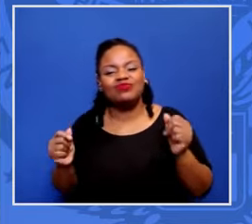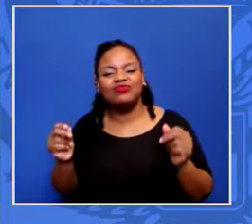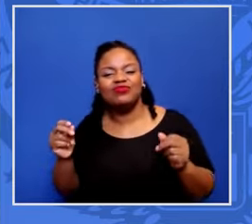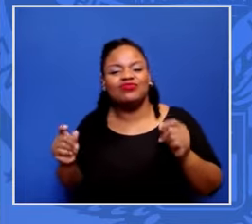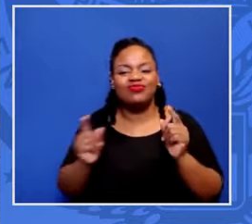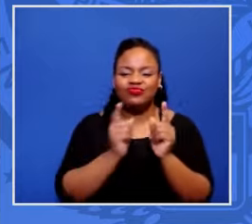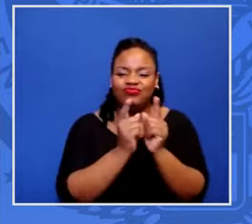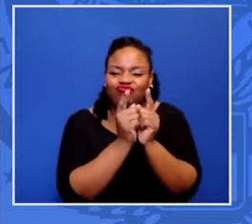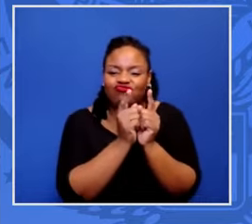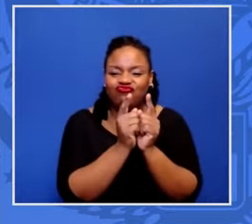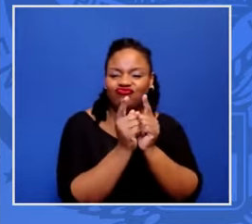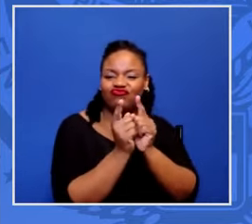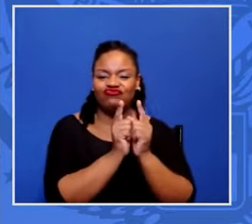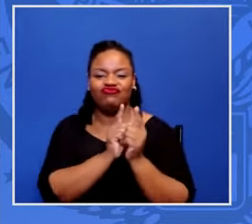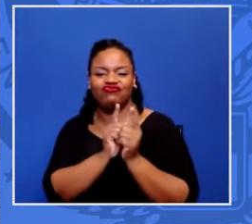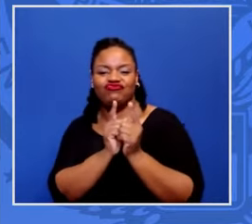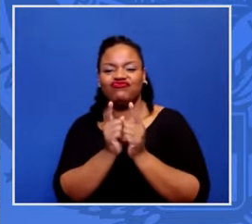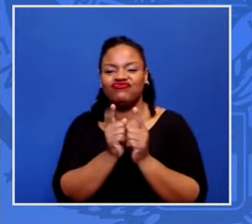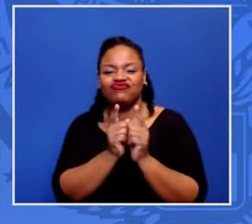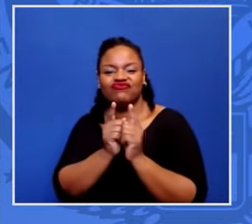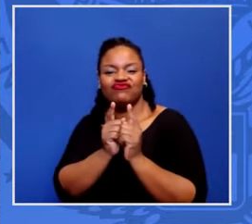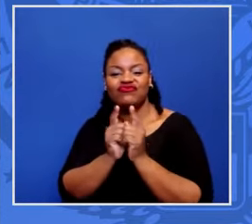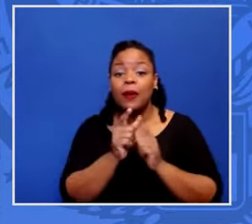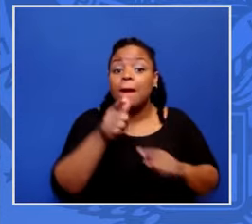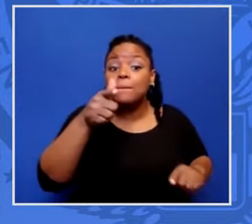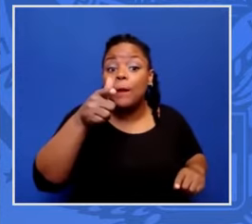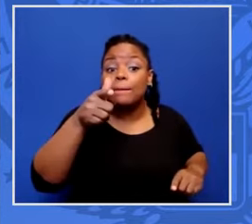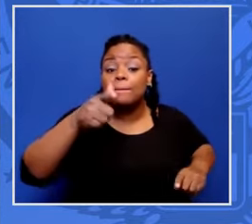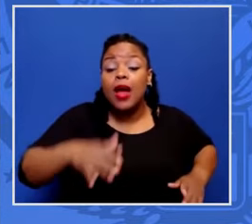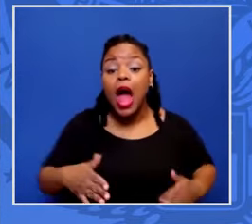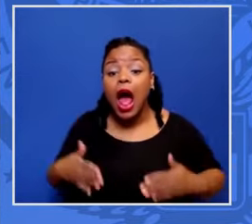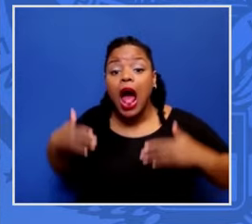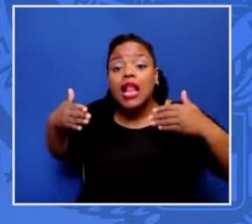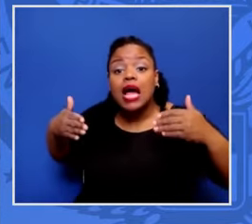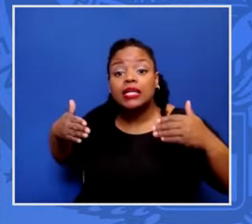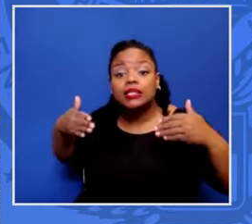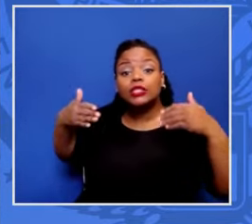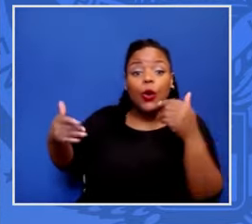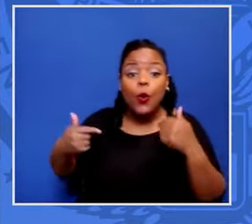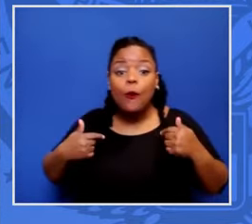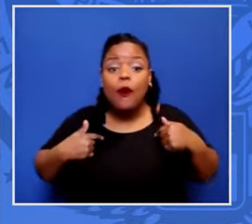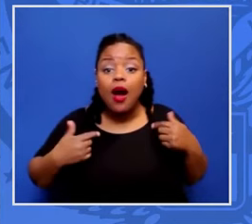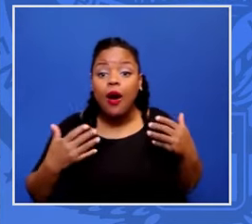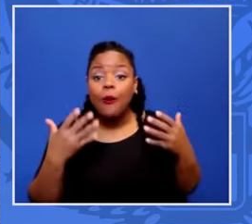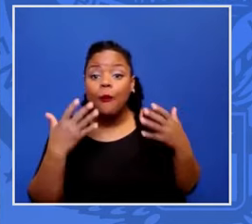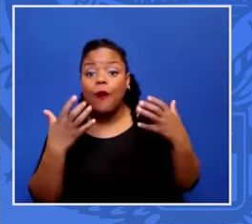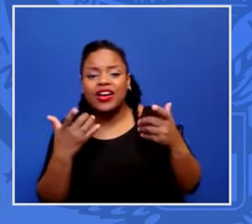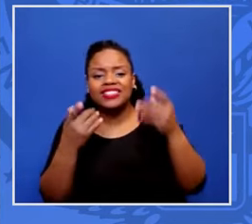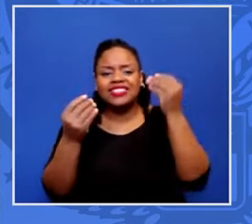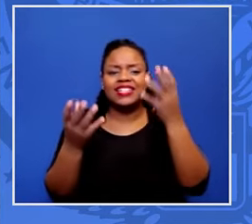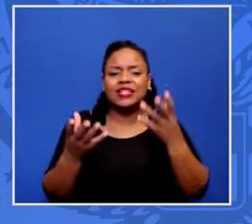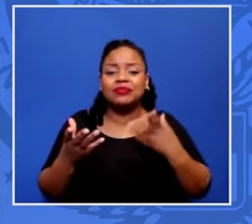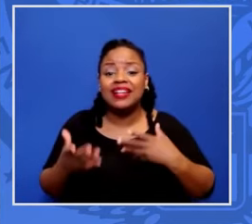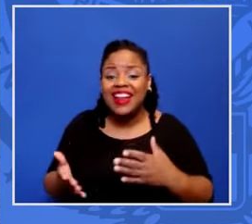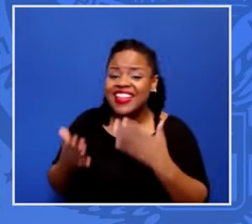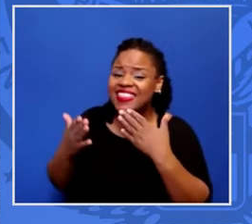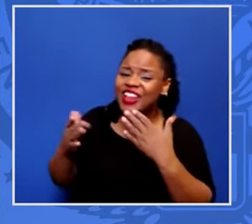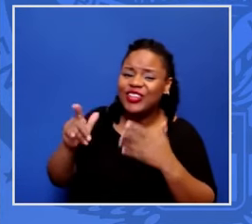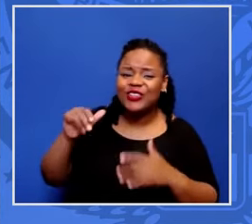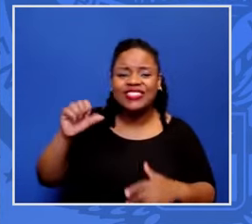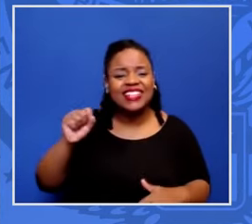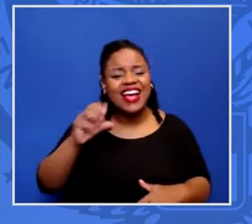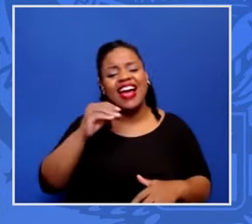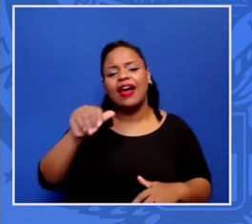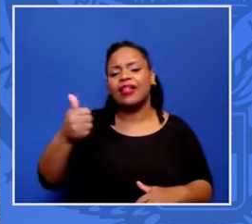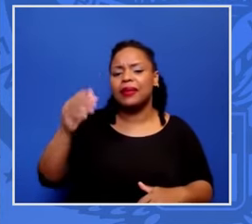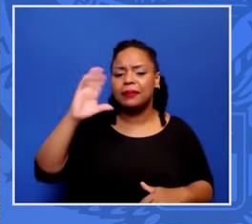manuscrito. Let's go. Now I'd like to thank Ozuna and Luis Fonsi. My name is DJ Cassidy, and this is Pass